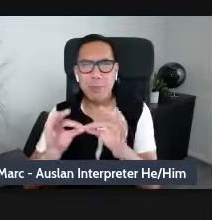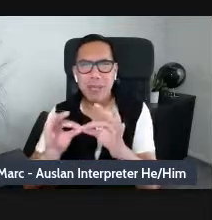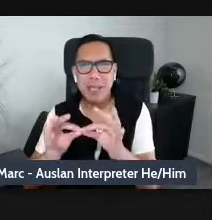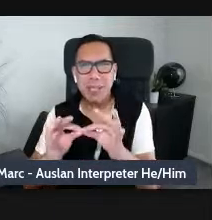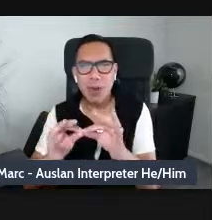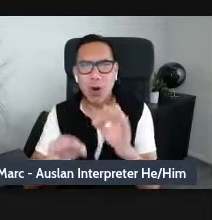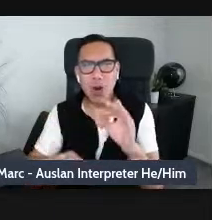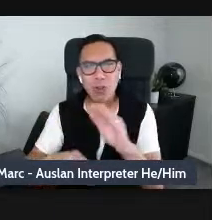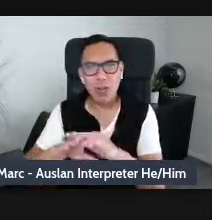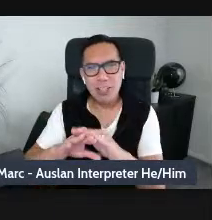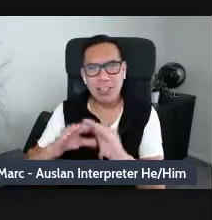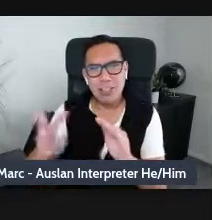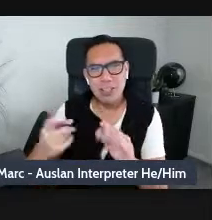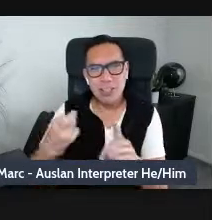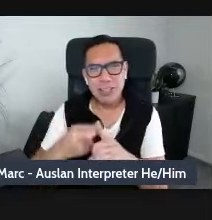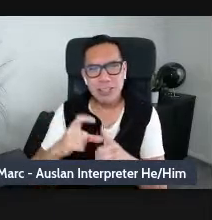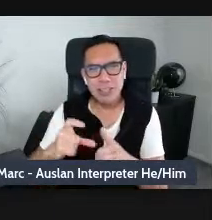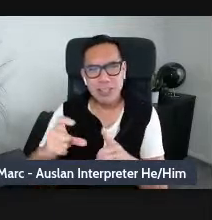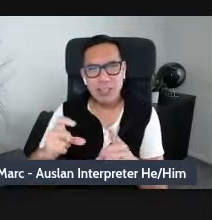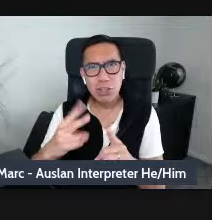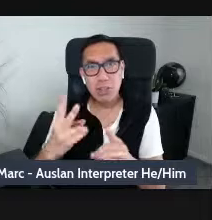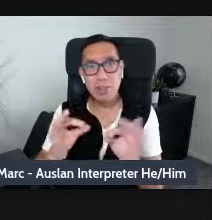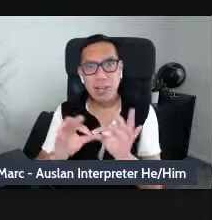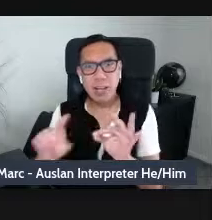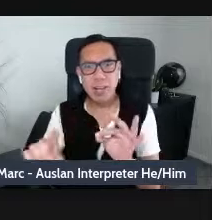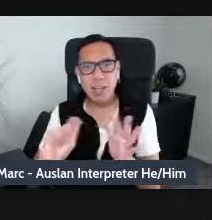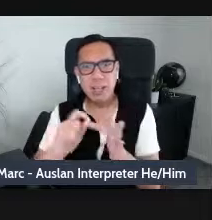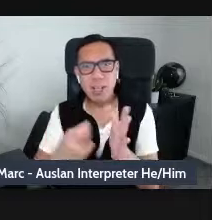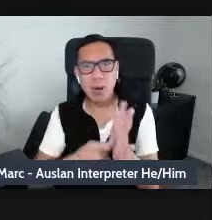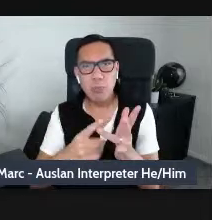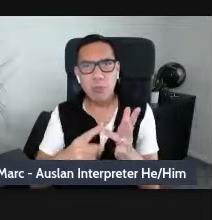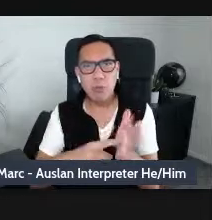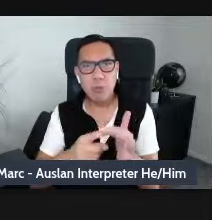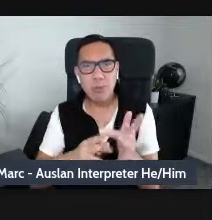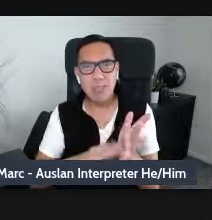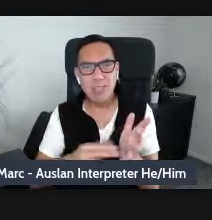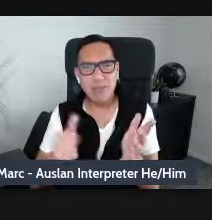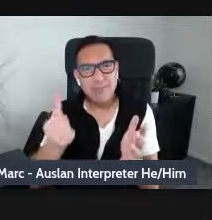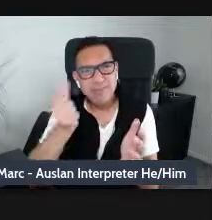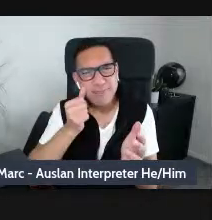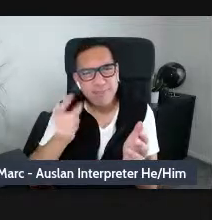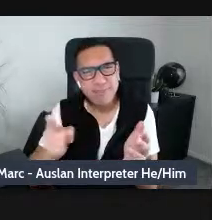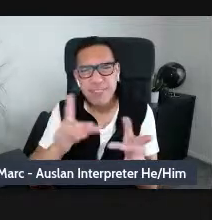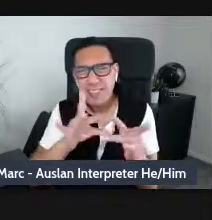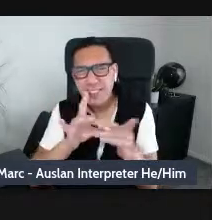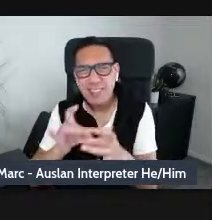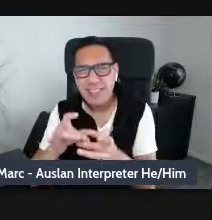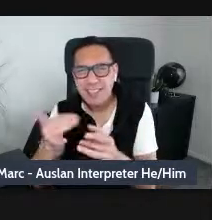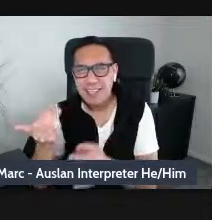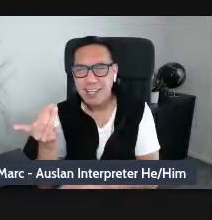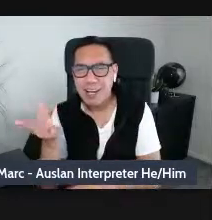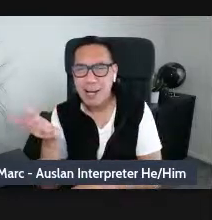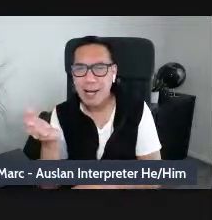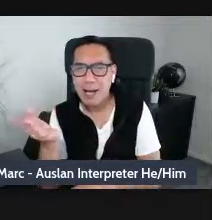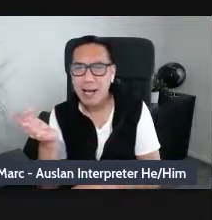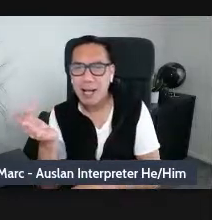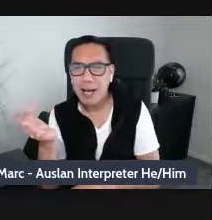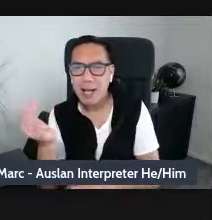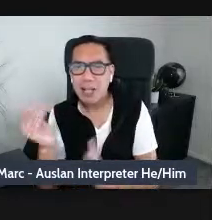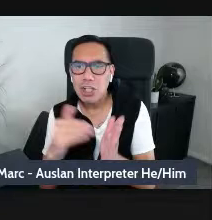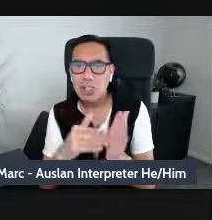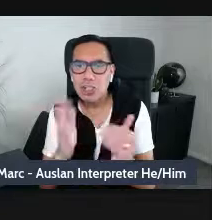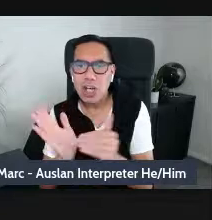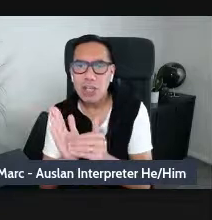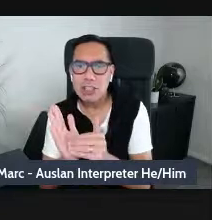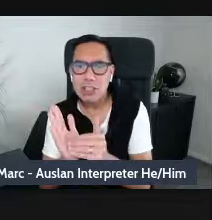kinase 2B. And that's a protein that has been known to be sort of associated with the size of damage after